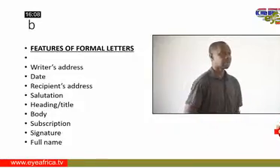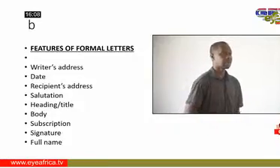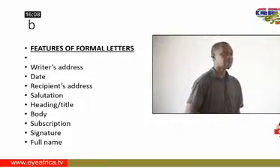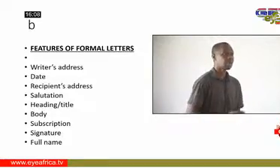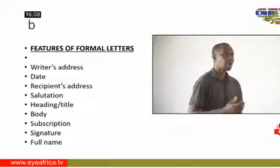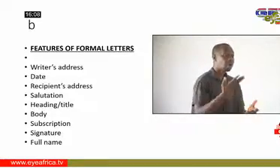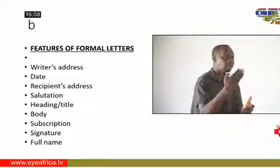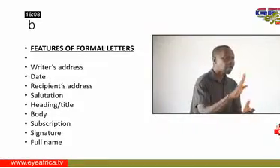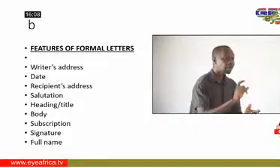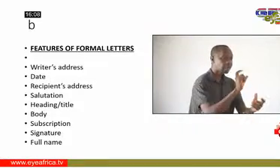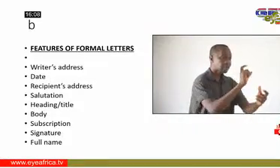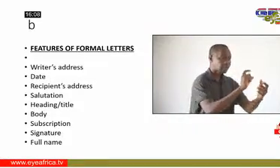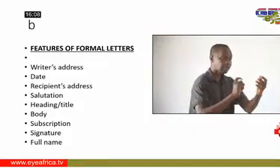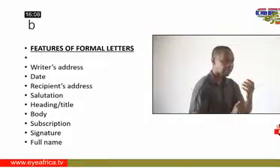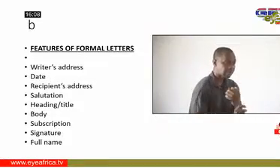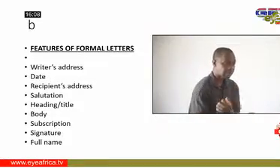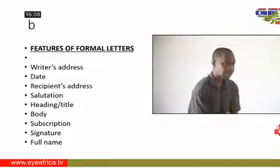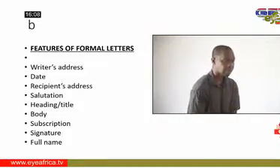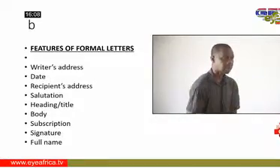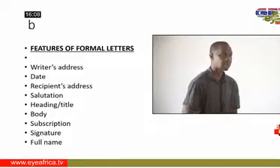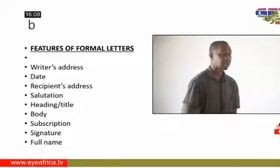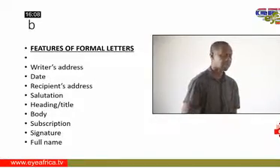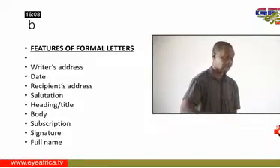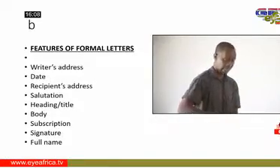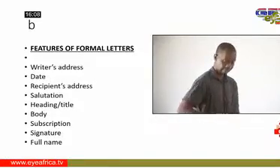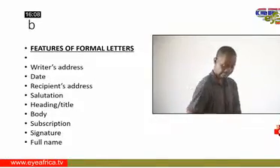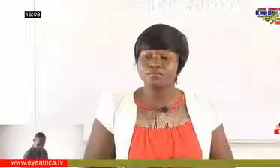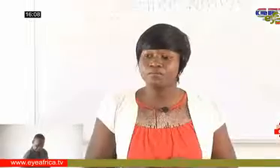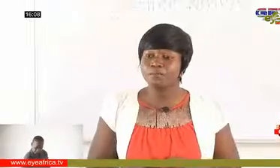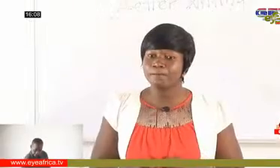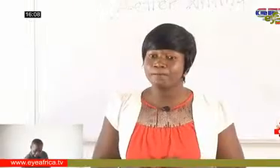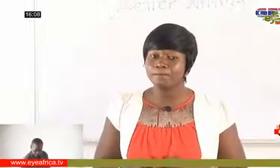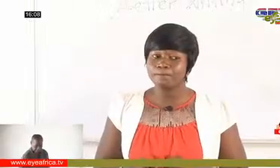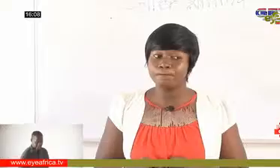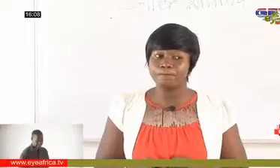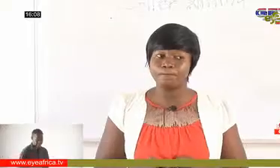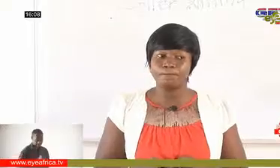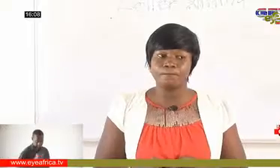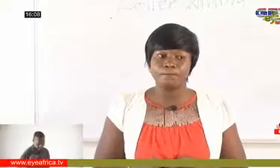From the subscription, we have the signature under it,